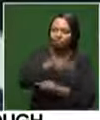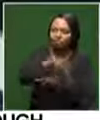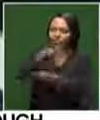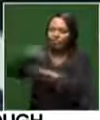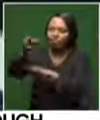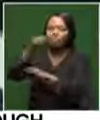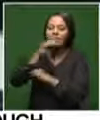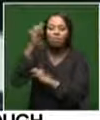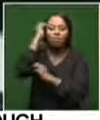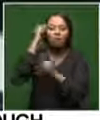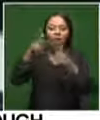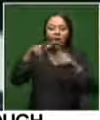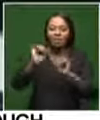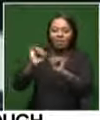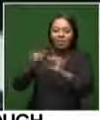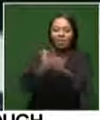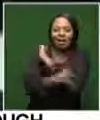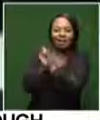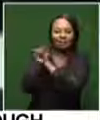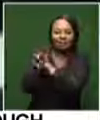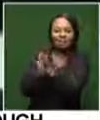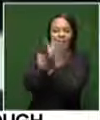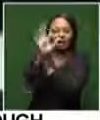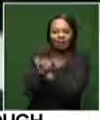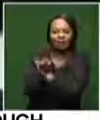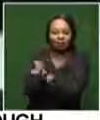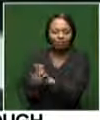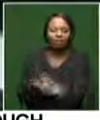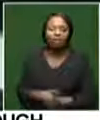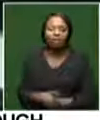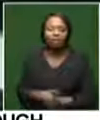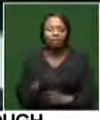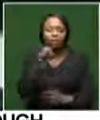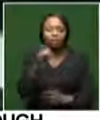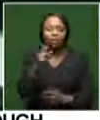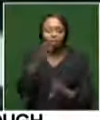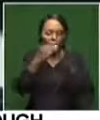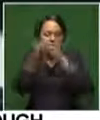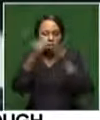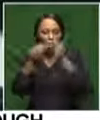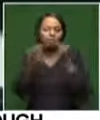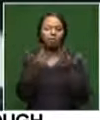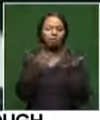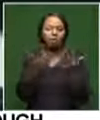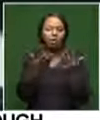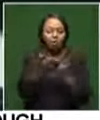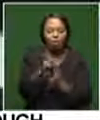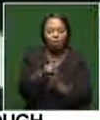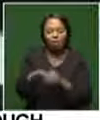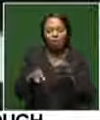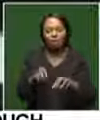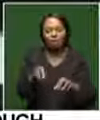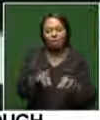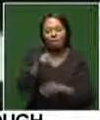we relate in many ways through languages. So creating a space of crossword puzzle games is quite crucial,